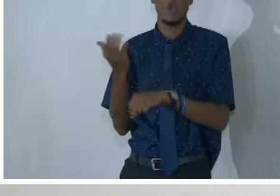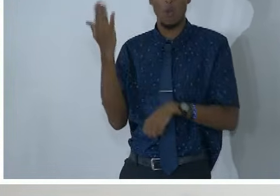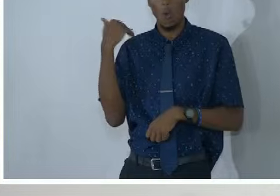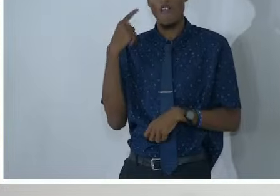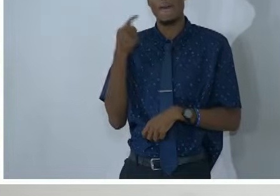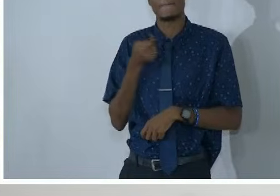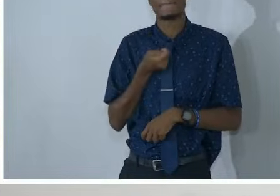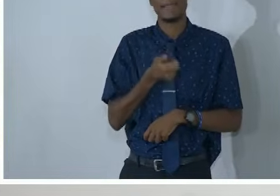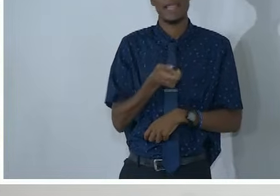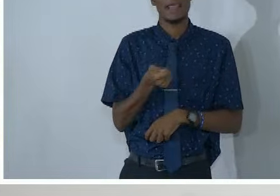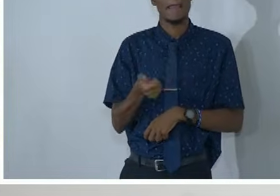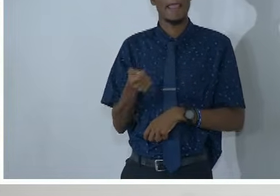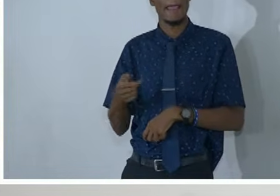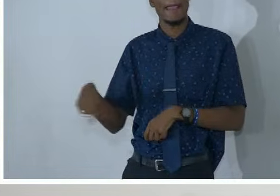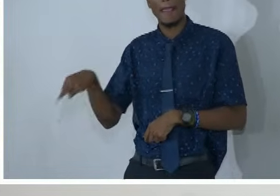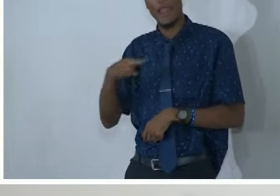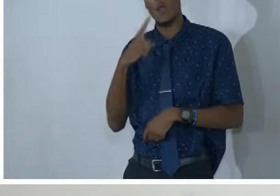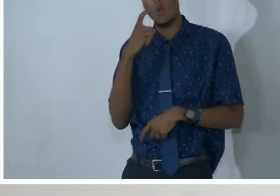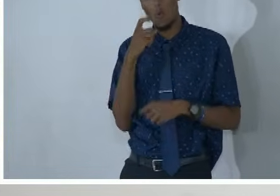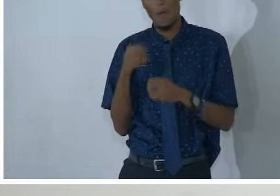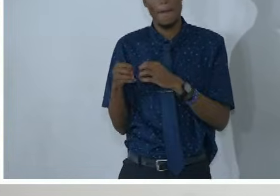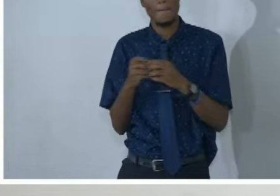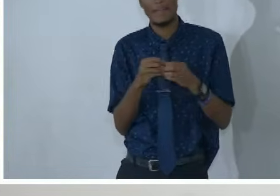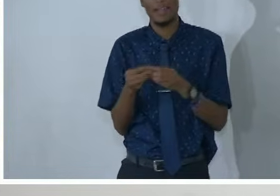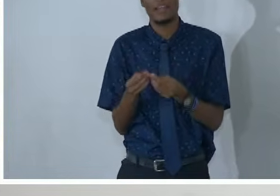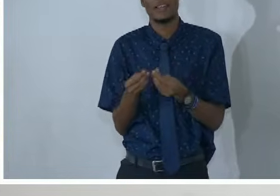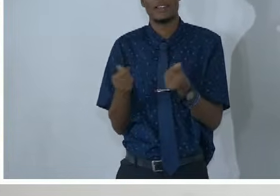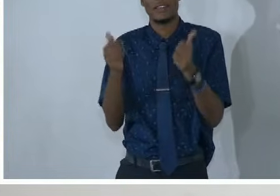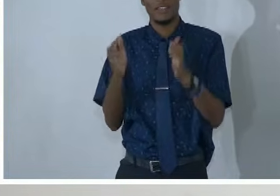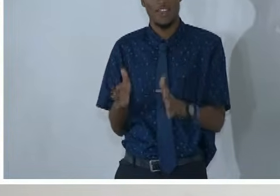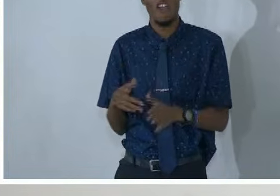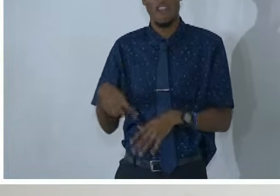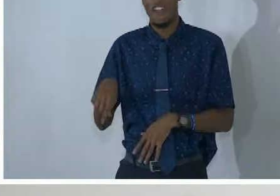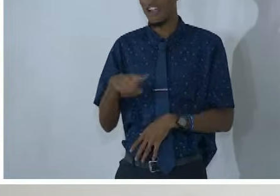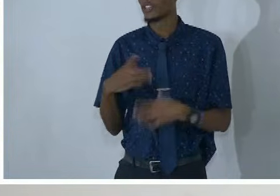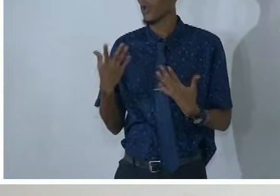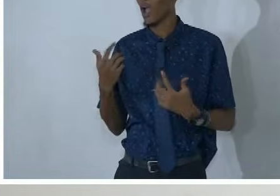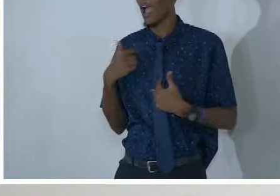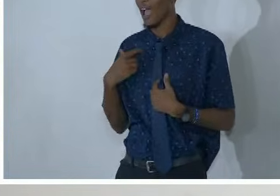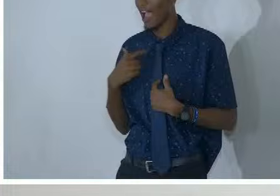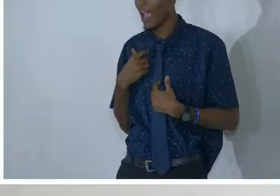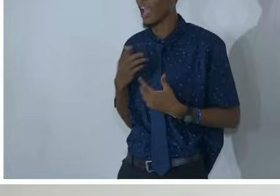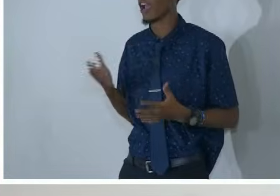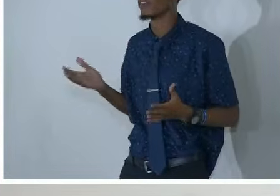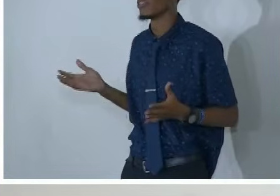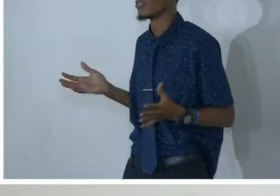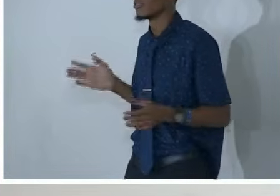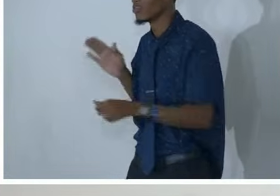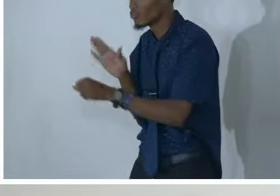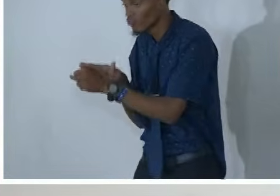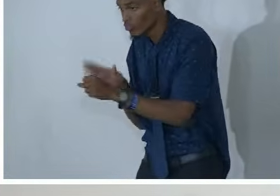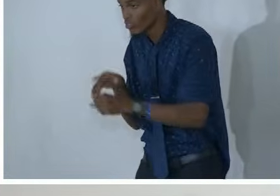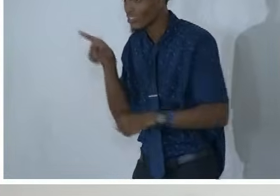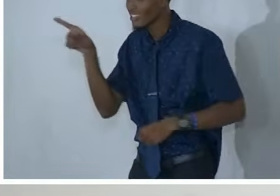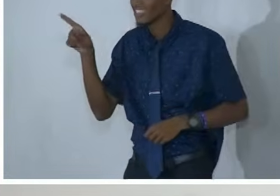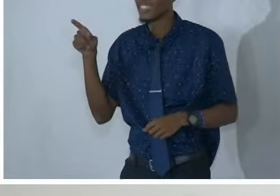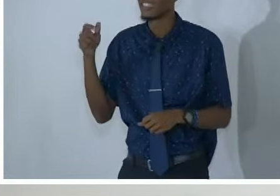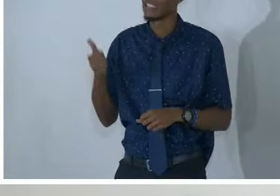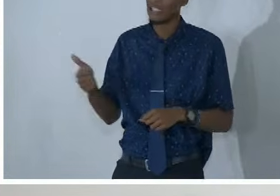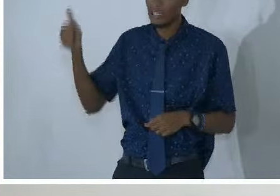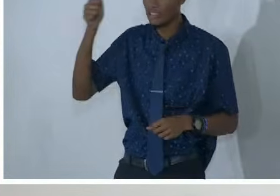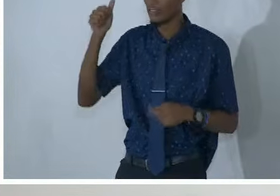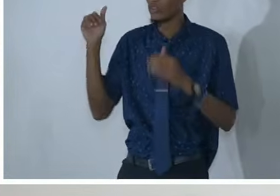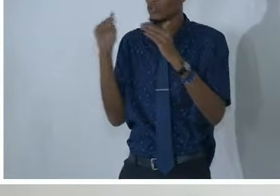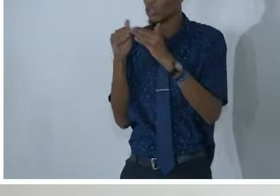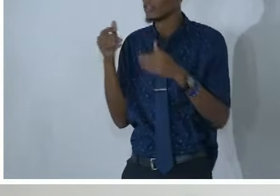mediators. And it came about because when I urged the Chief Justice to urge the parish court